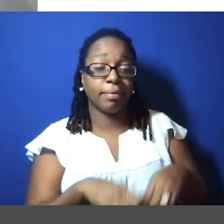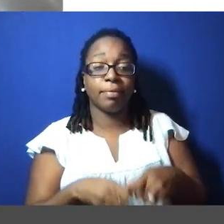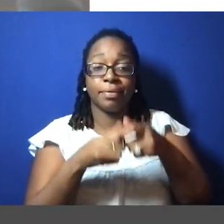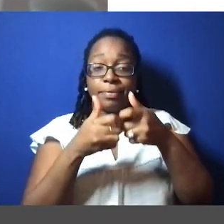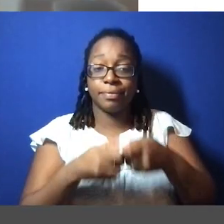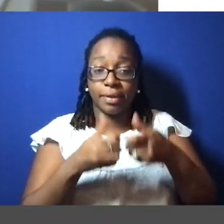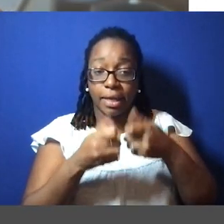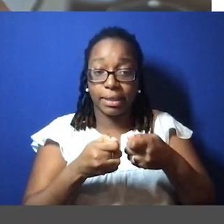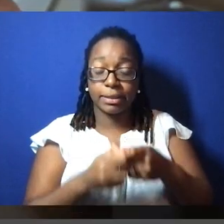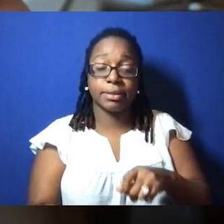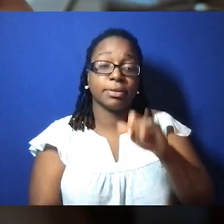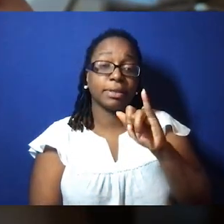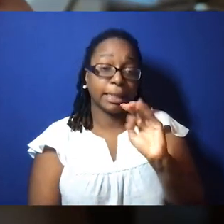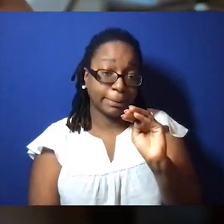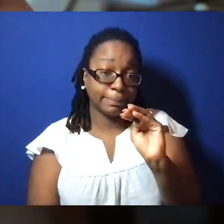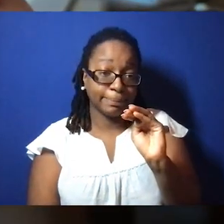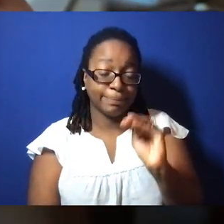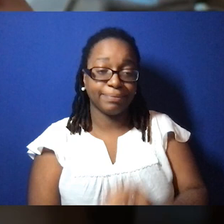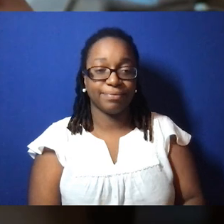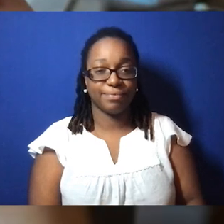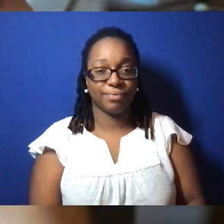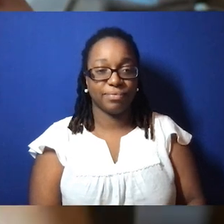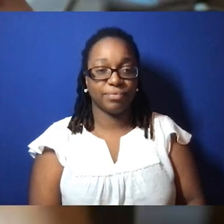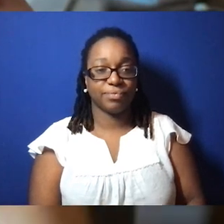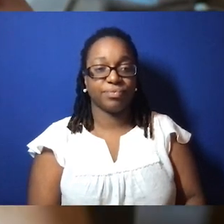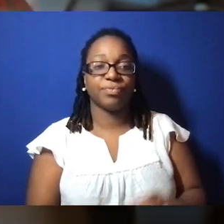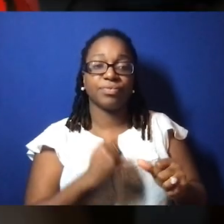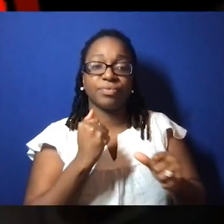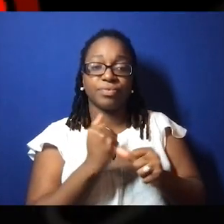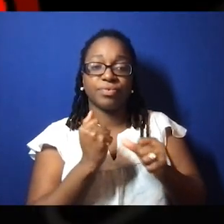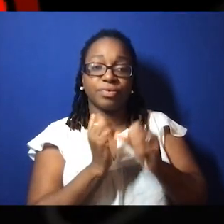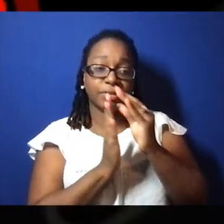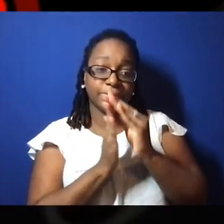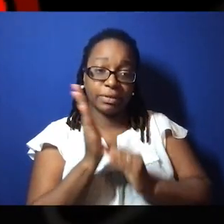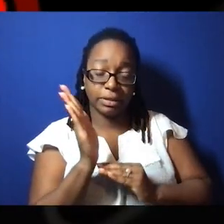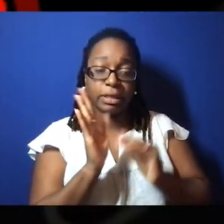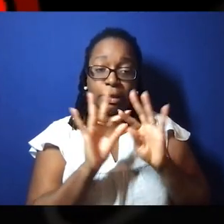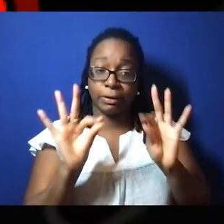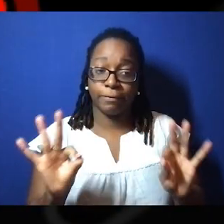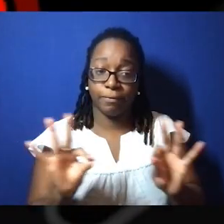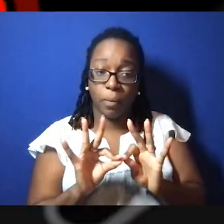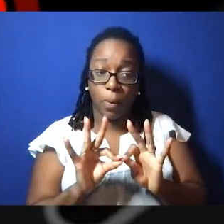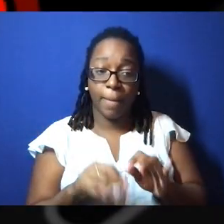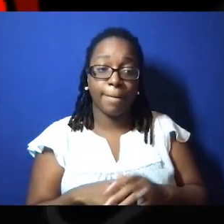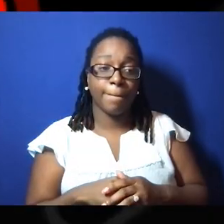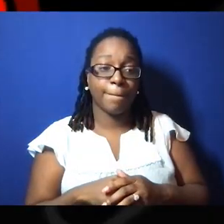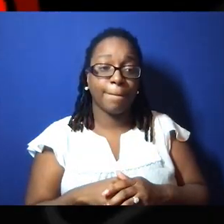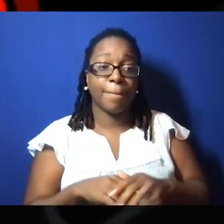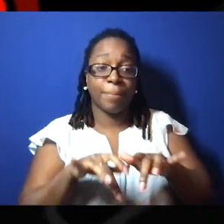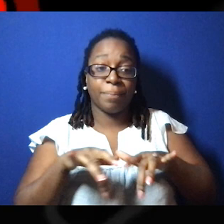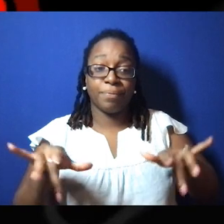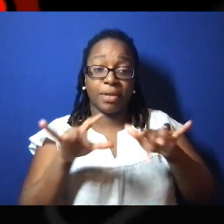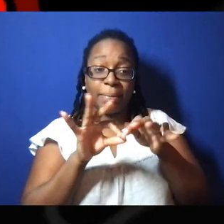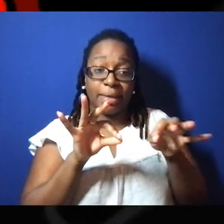emails, text messaging or instant messaging, assistance filling out forms,